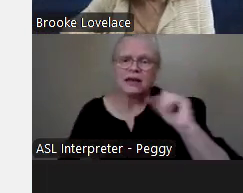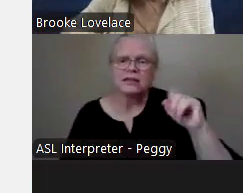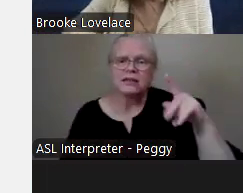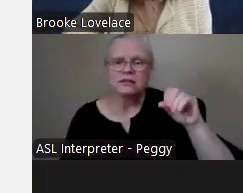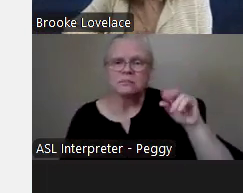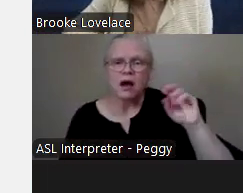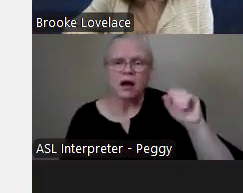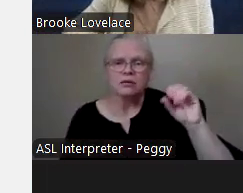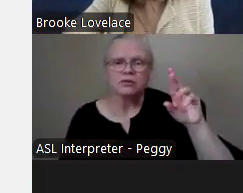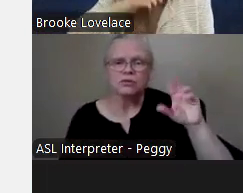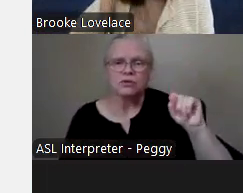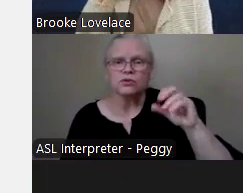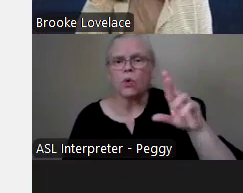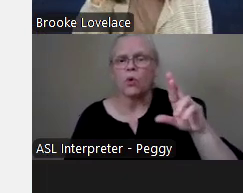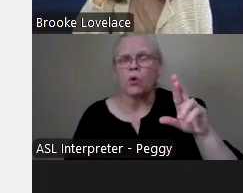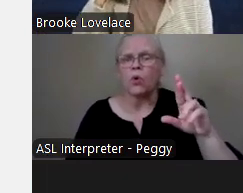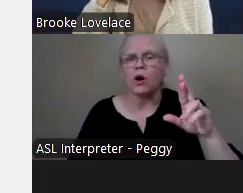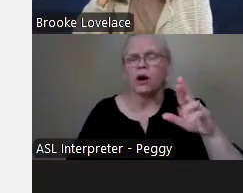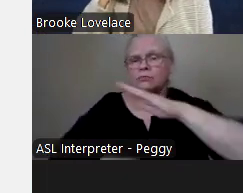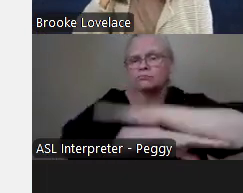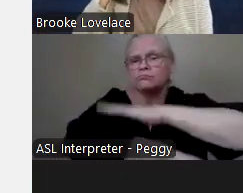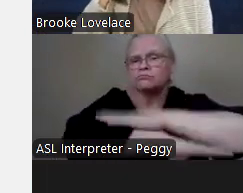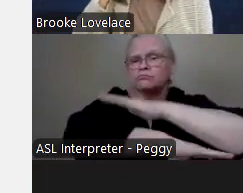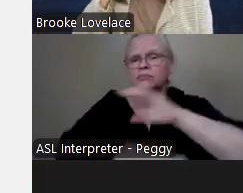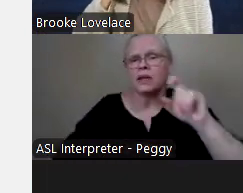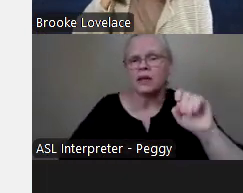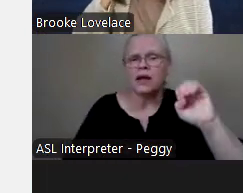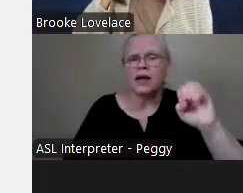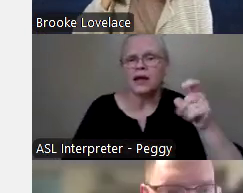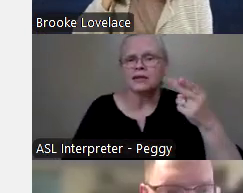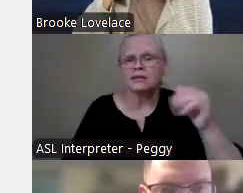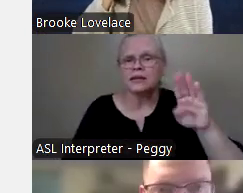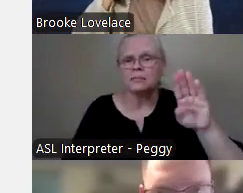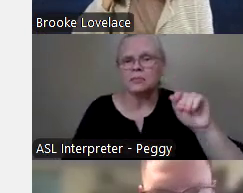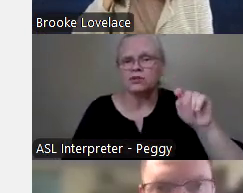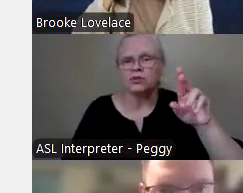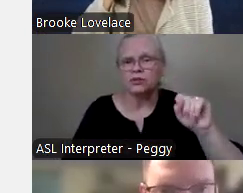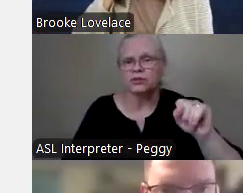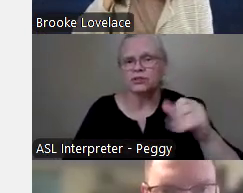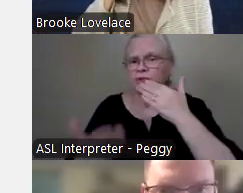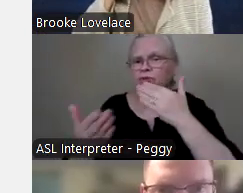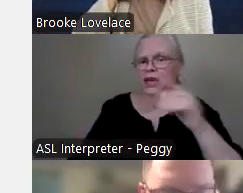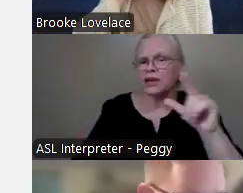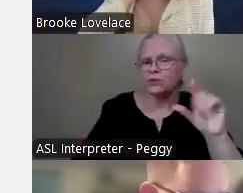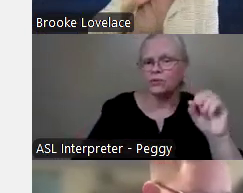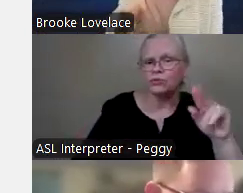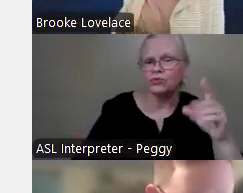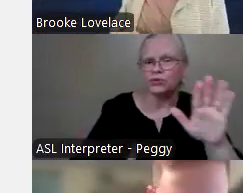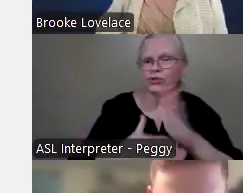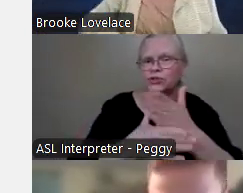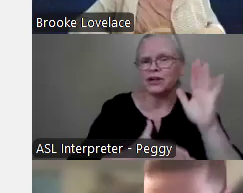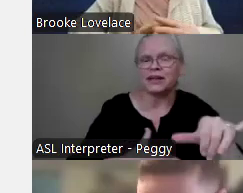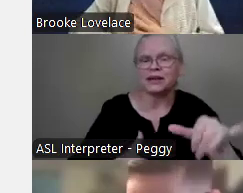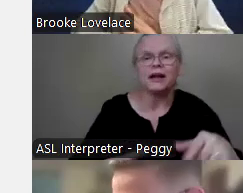if anybody would like to do that, that can be on our website too. So thanks, George, for sharing that. But yes, you